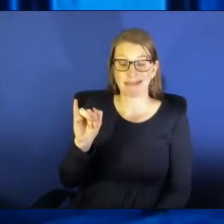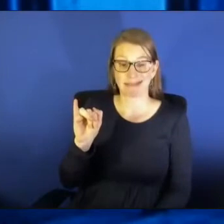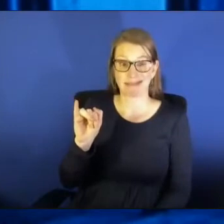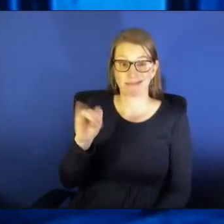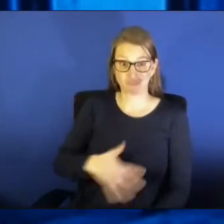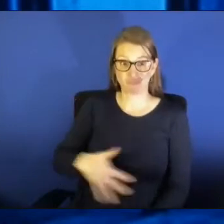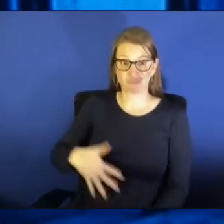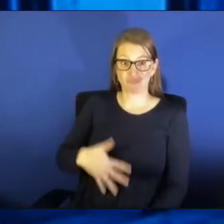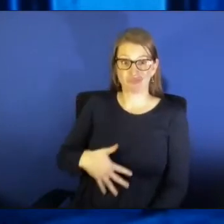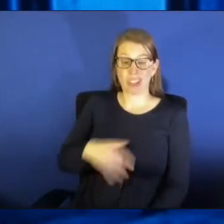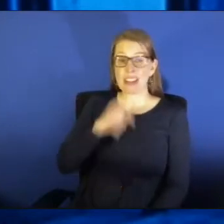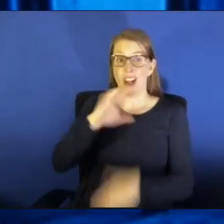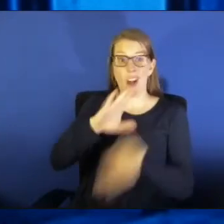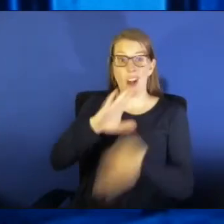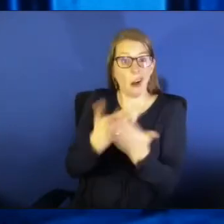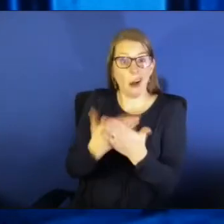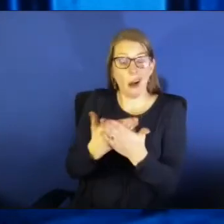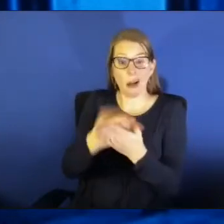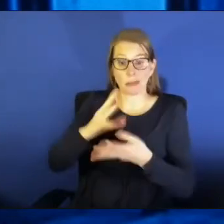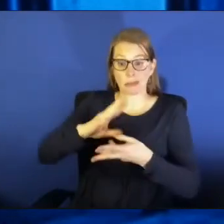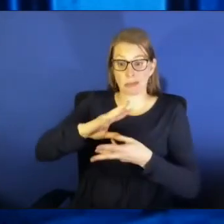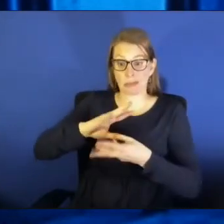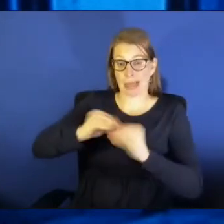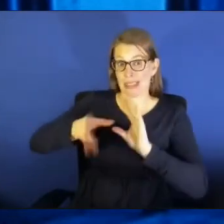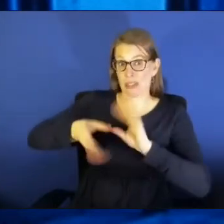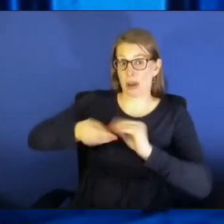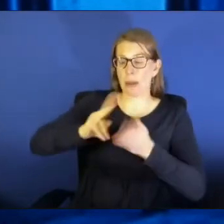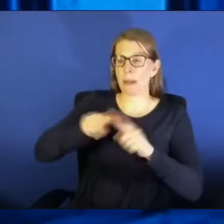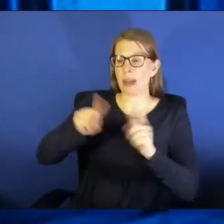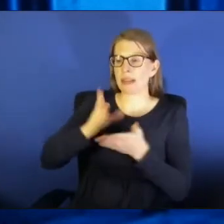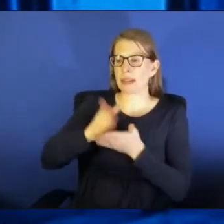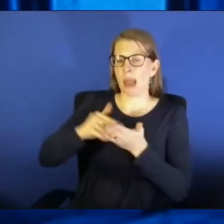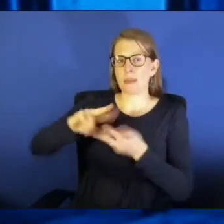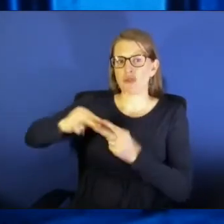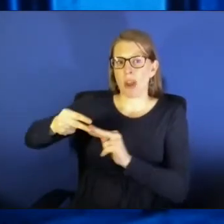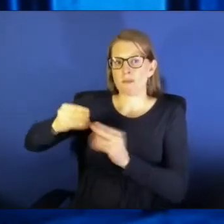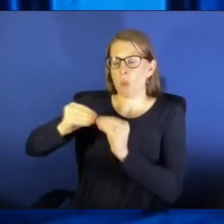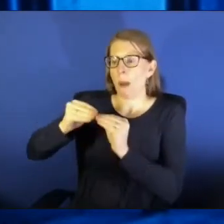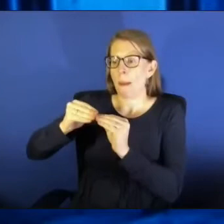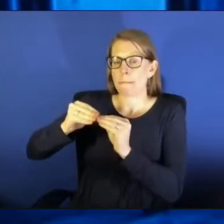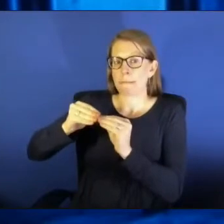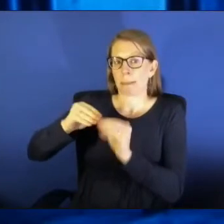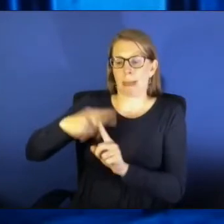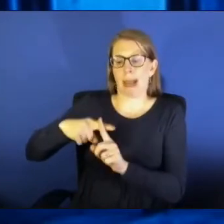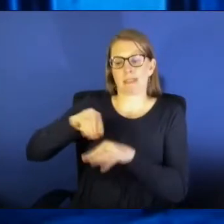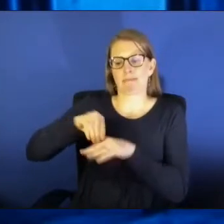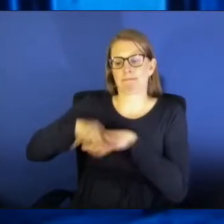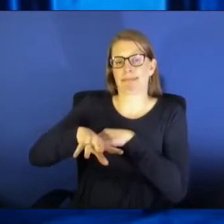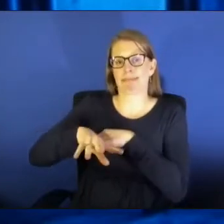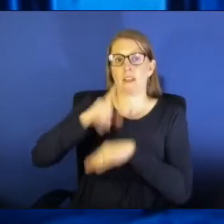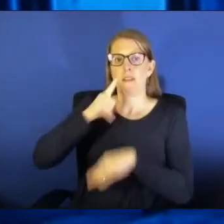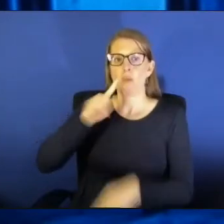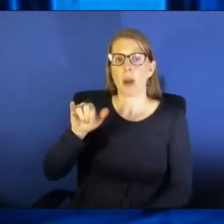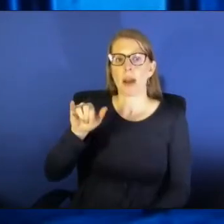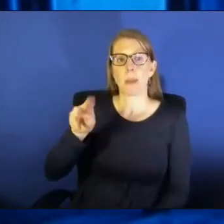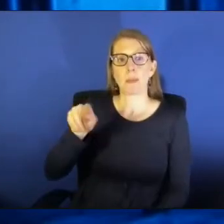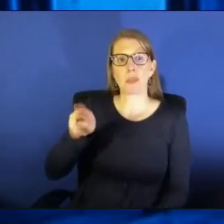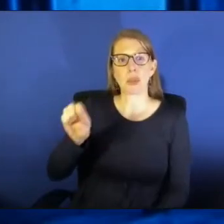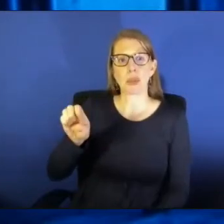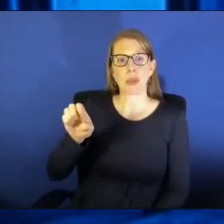There are certain strains that may have a more positive effect on the immune response, more positive effect on these